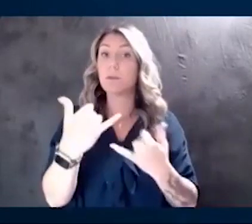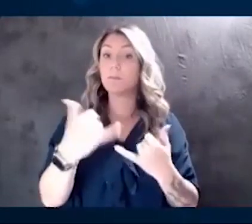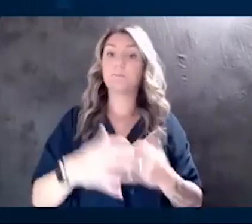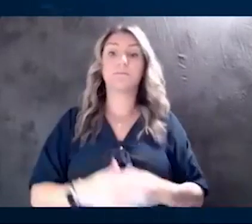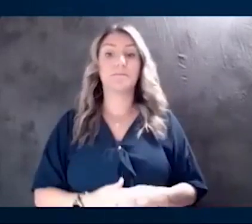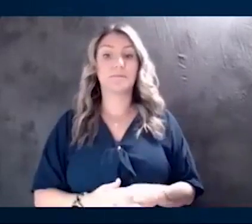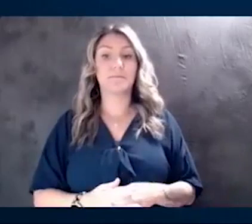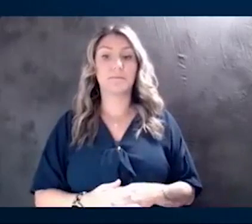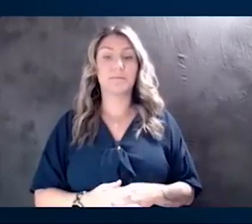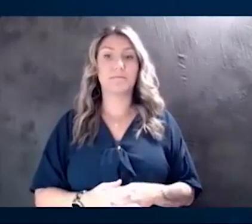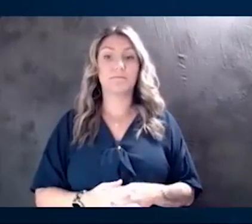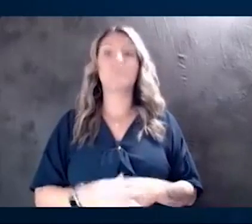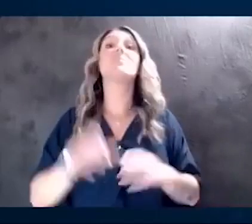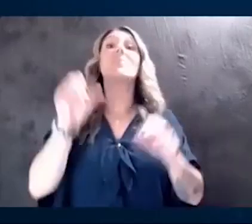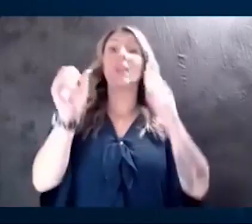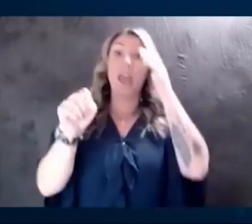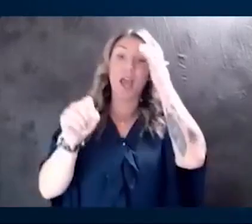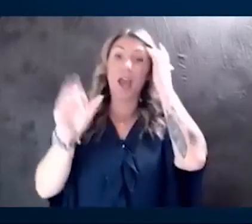Nothing? Okay. Yeah,